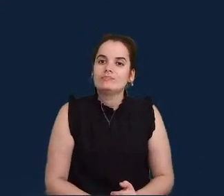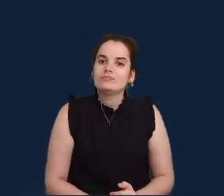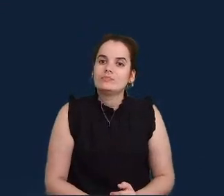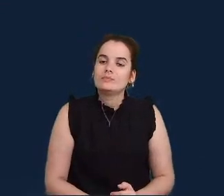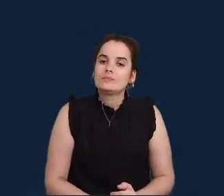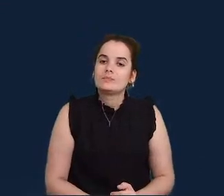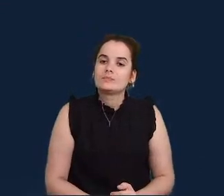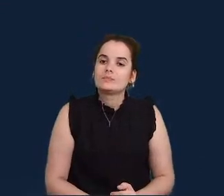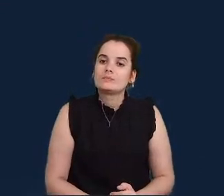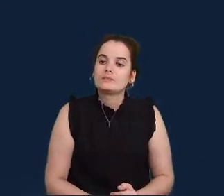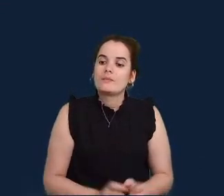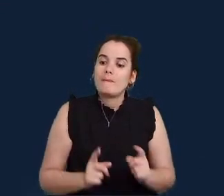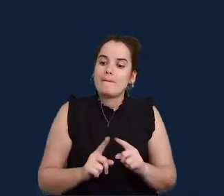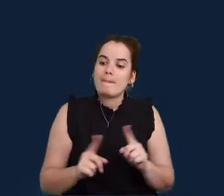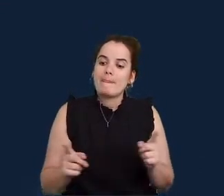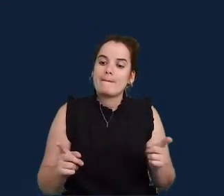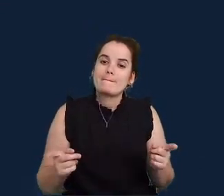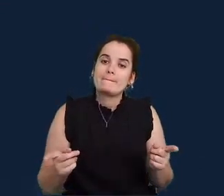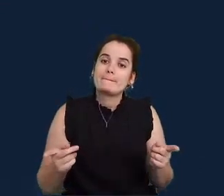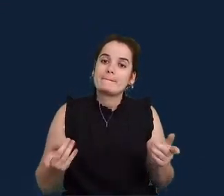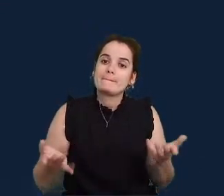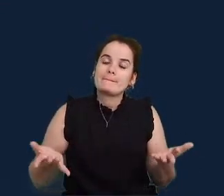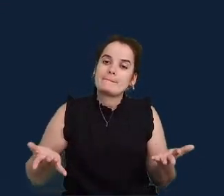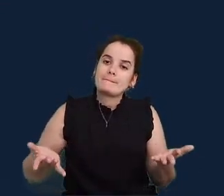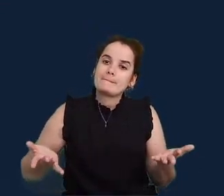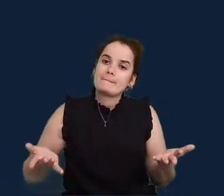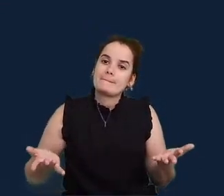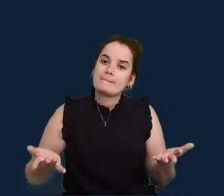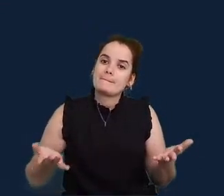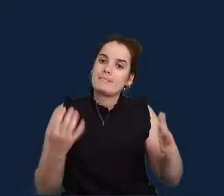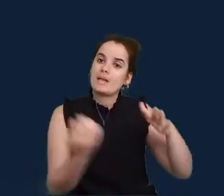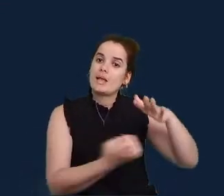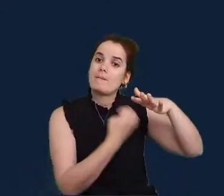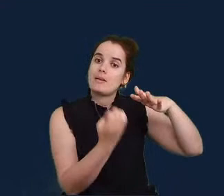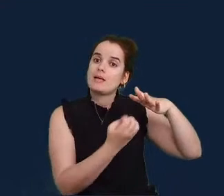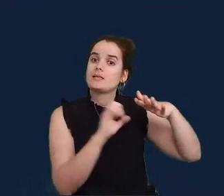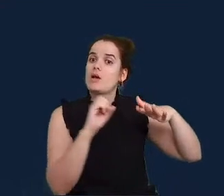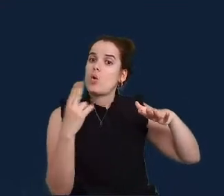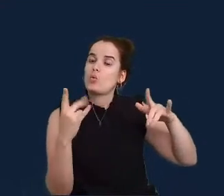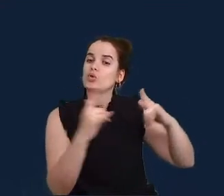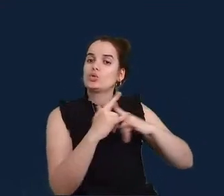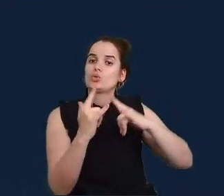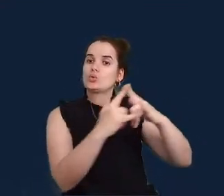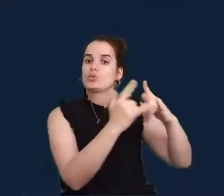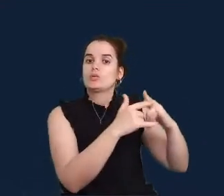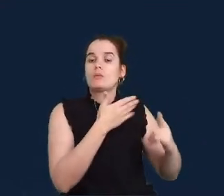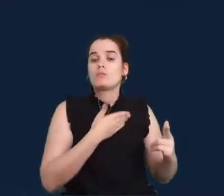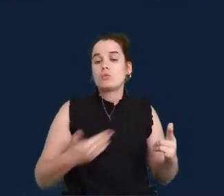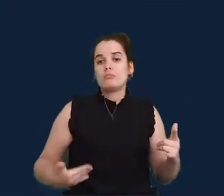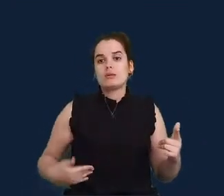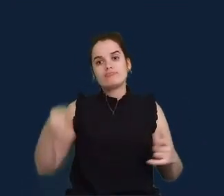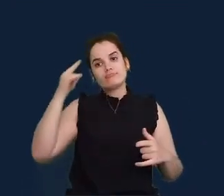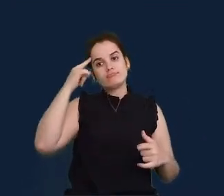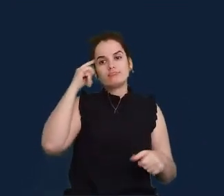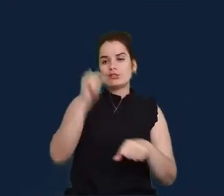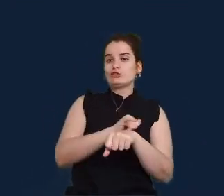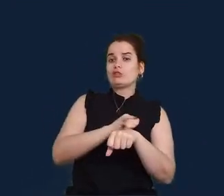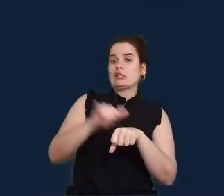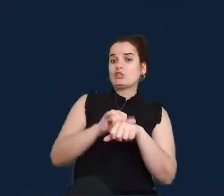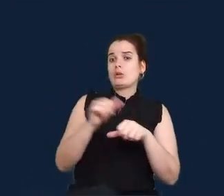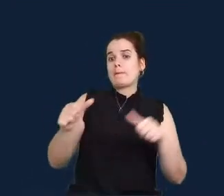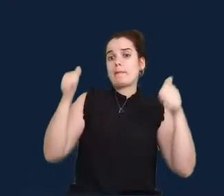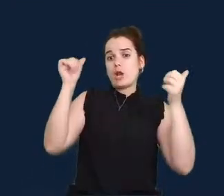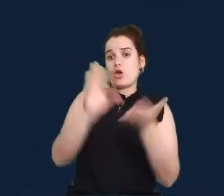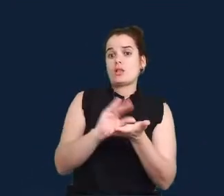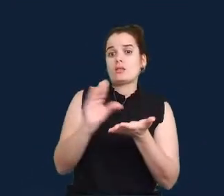how companies or public institutions can develop better data visualizations. So there are those two things about